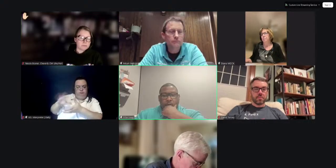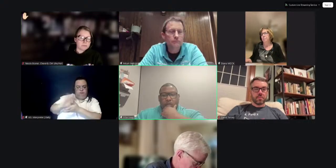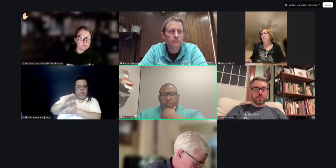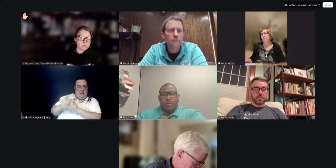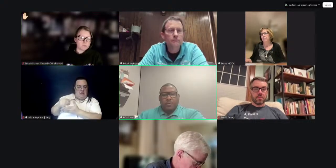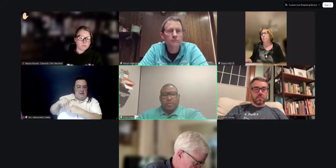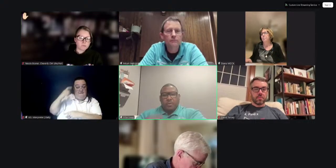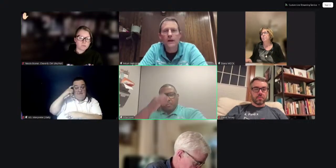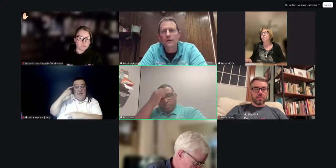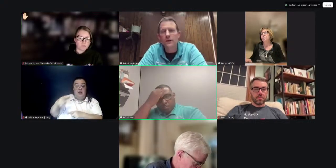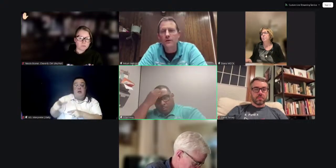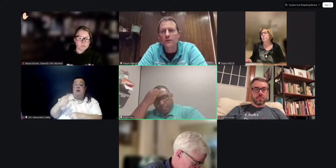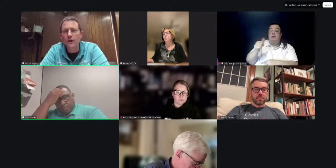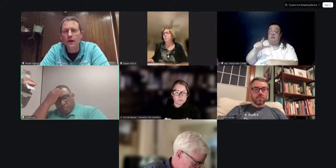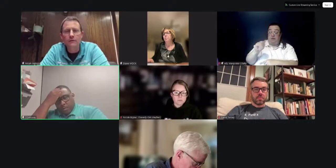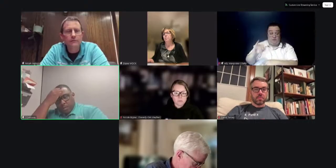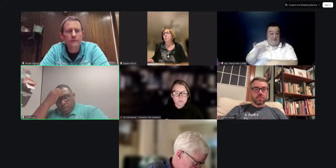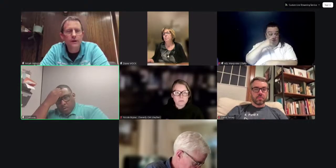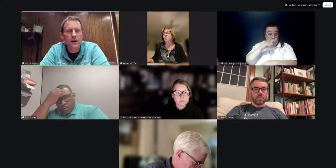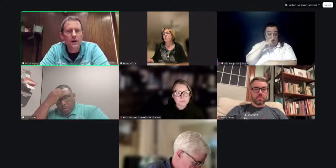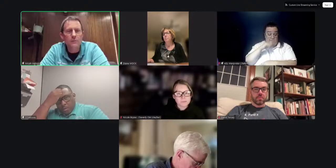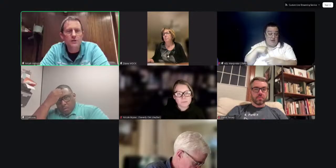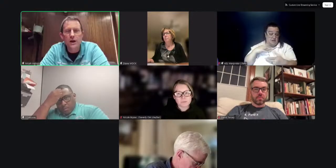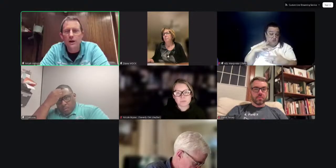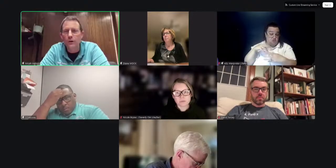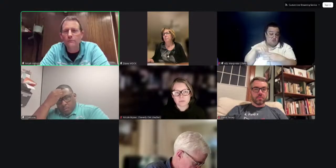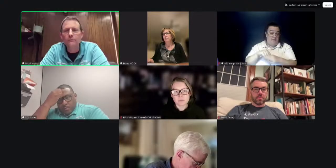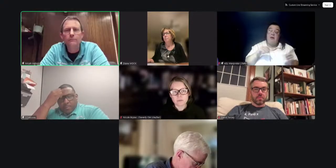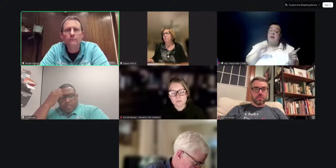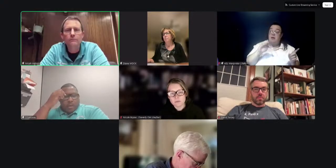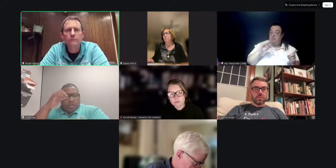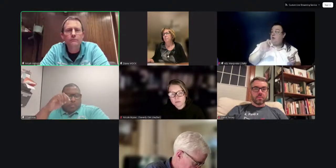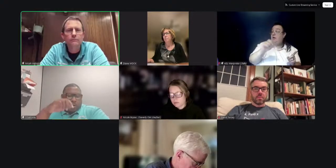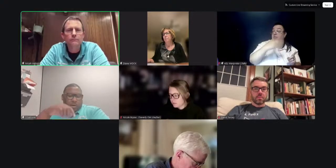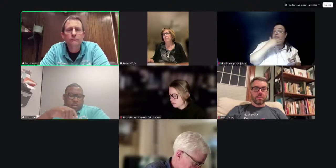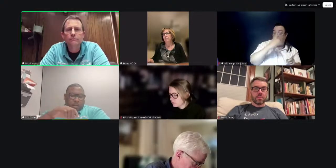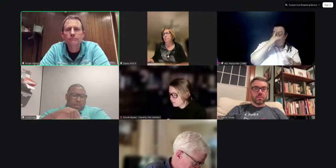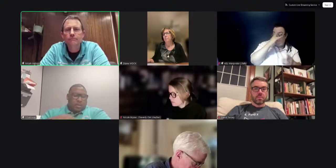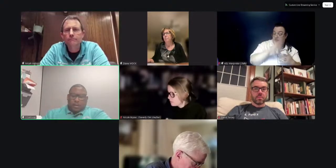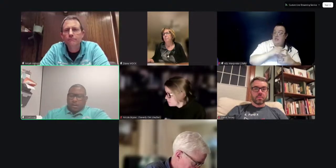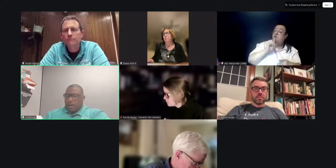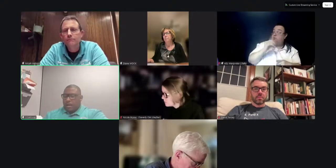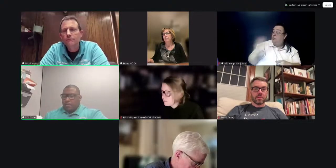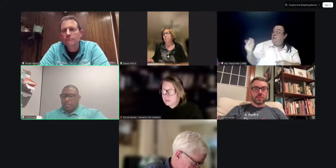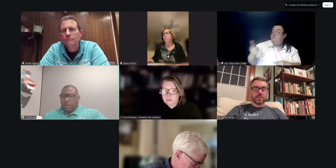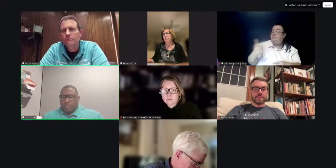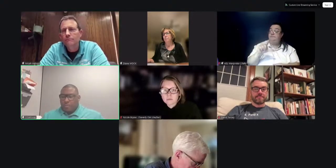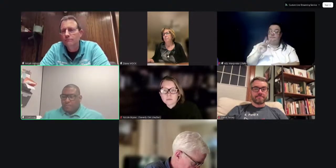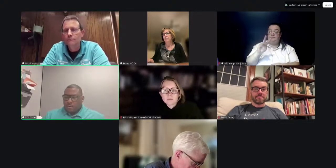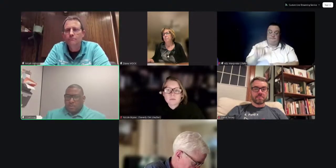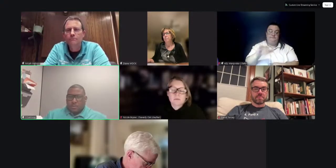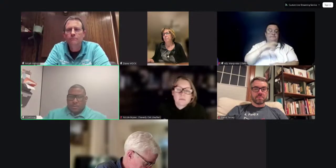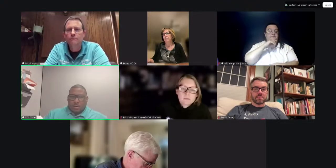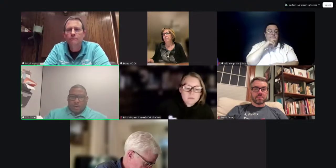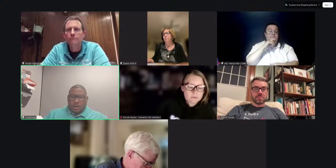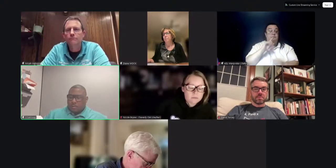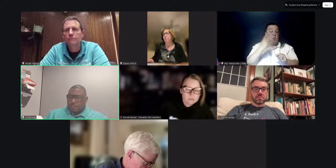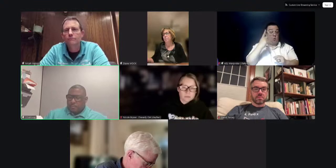Can I jump in here as well? Yeah, thank you for that. Mr. Galloway. Yeah, one of the things that when we